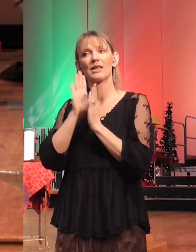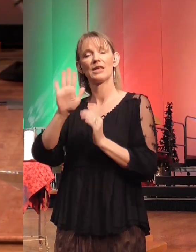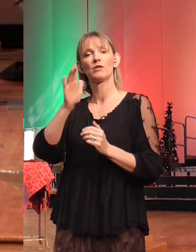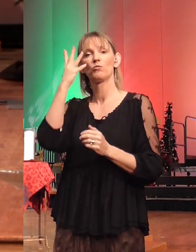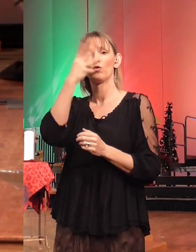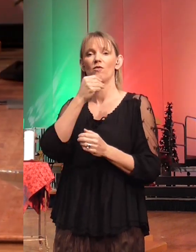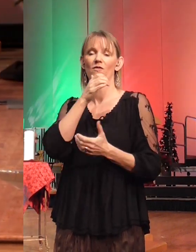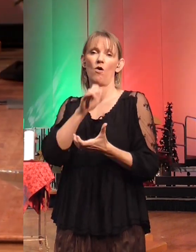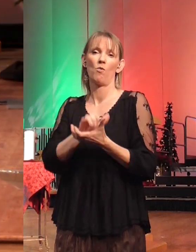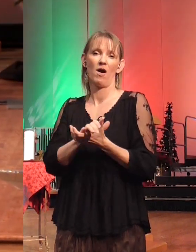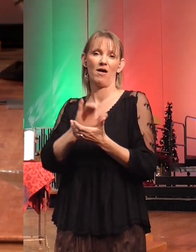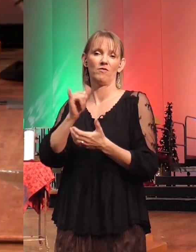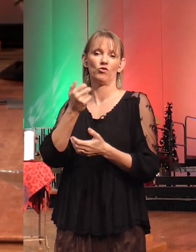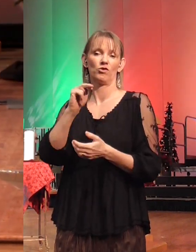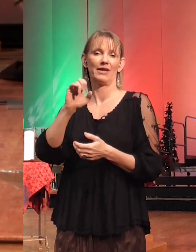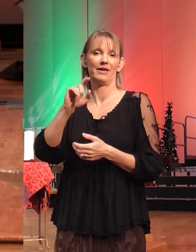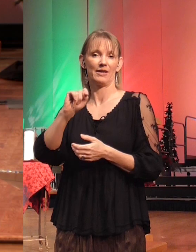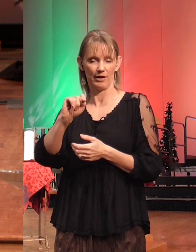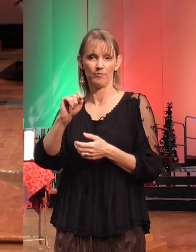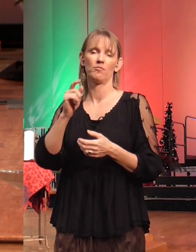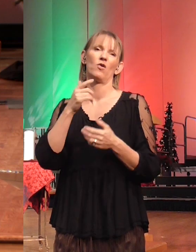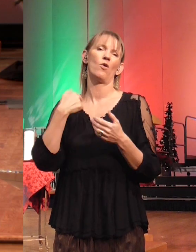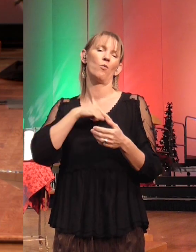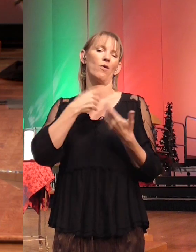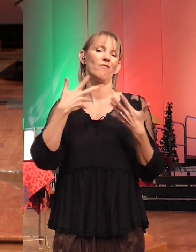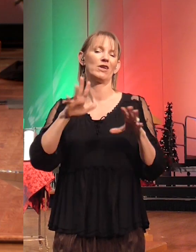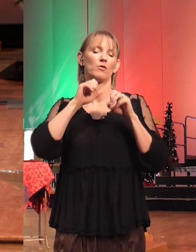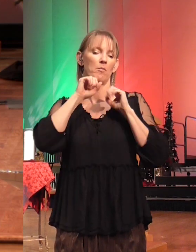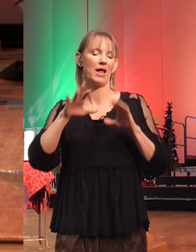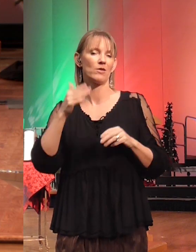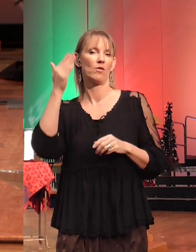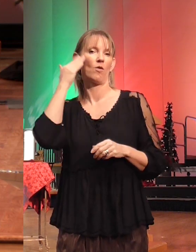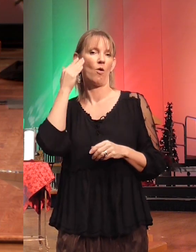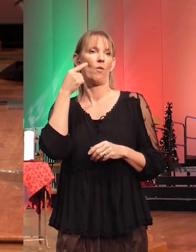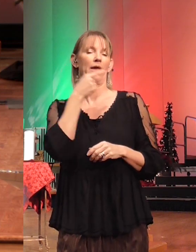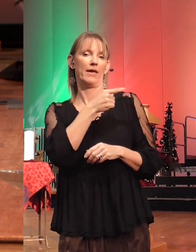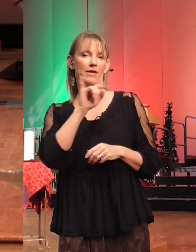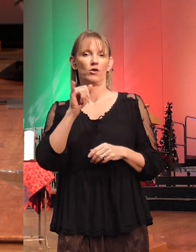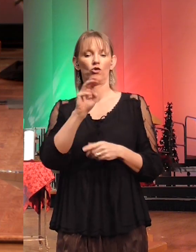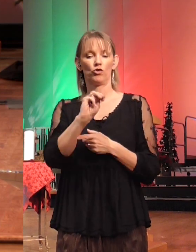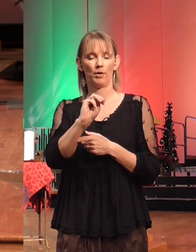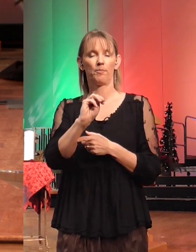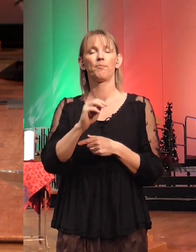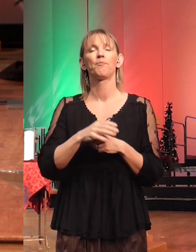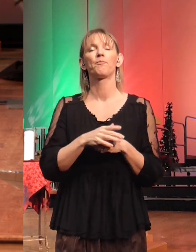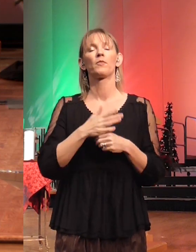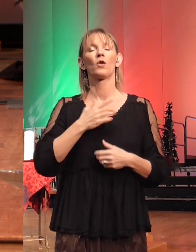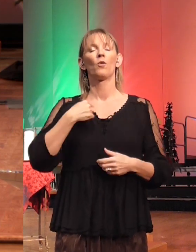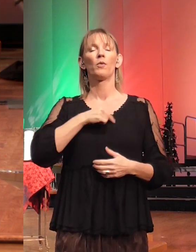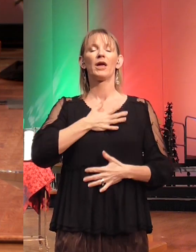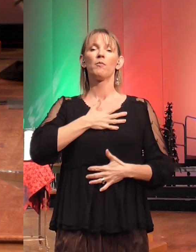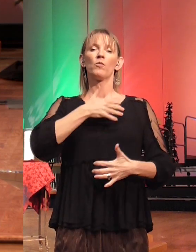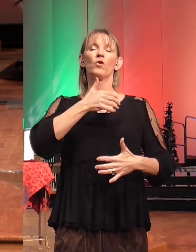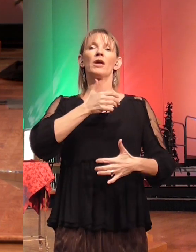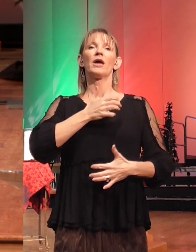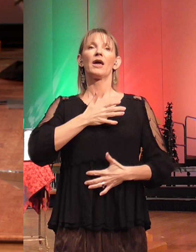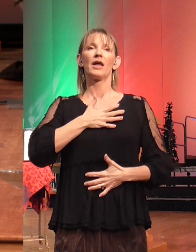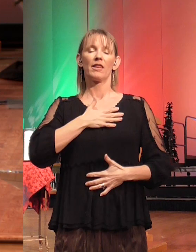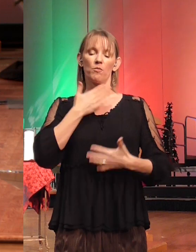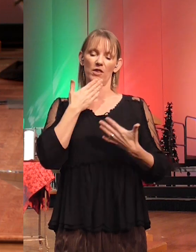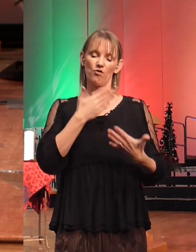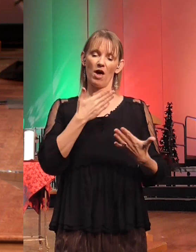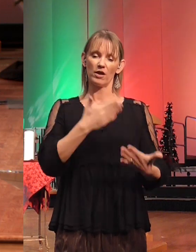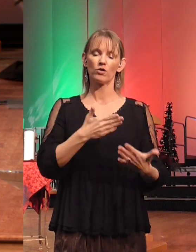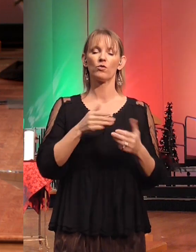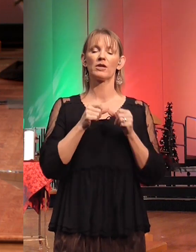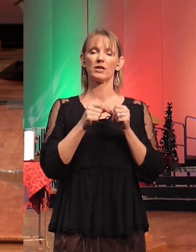and their family, for we are all blessed to have known Jim Campbell. And so we just take a deep breath with gratitude, and we